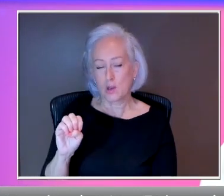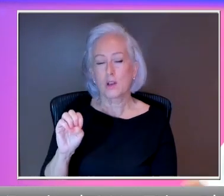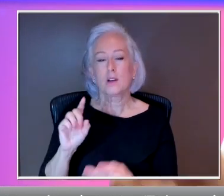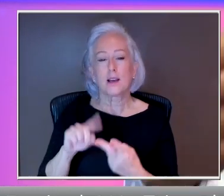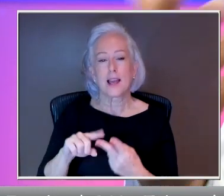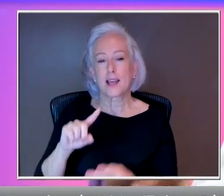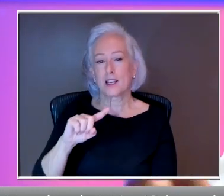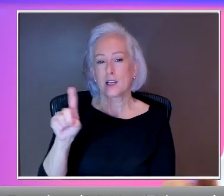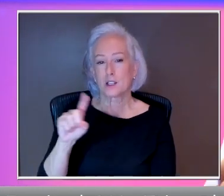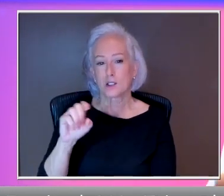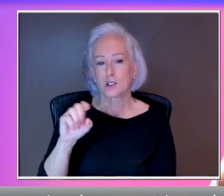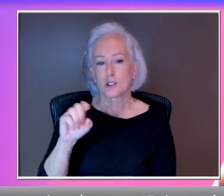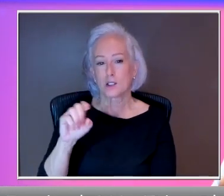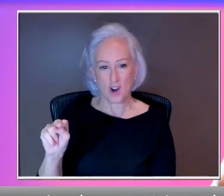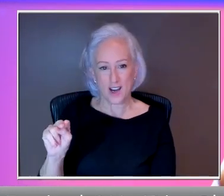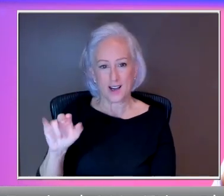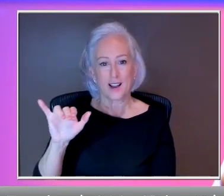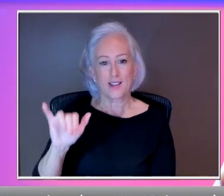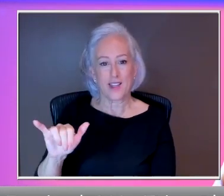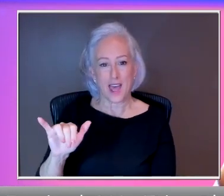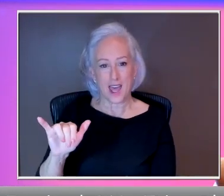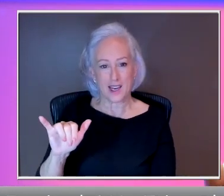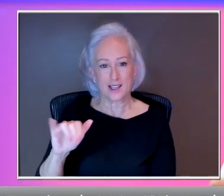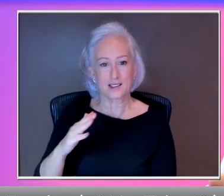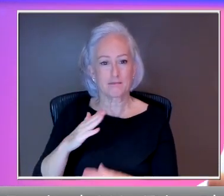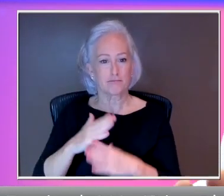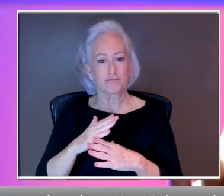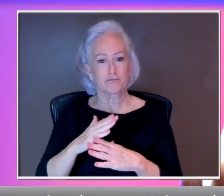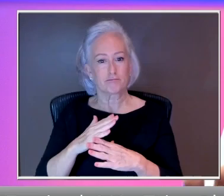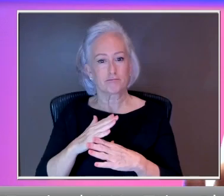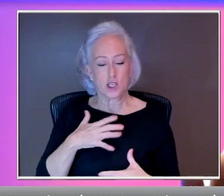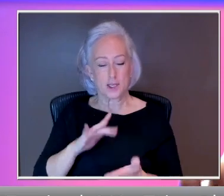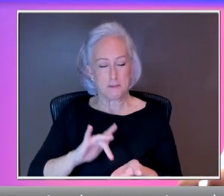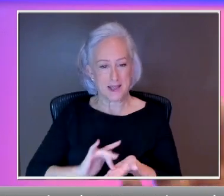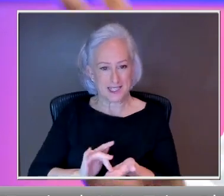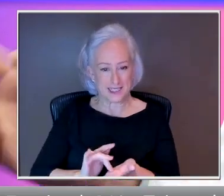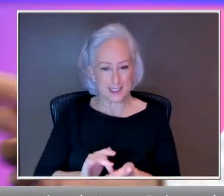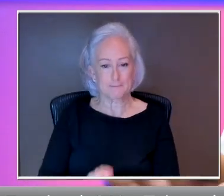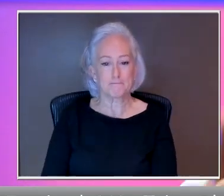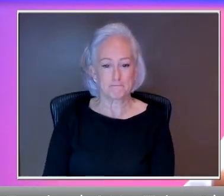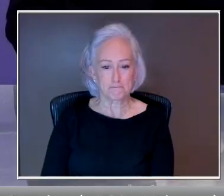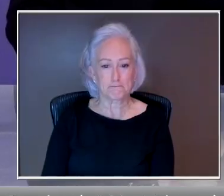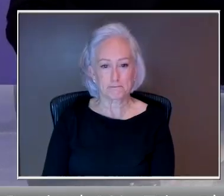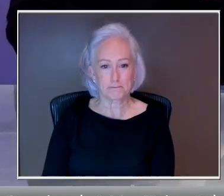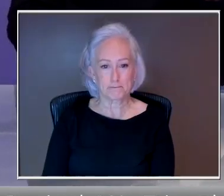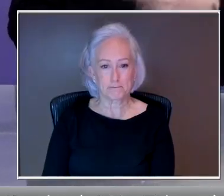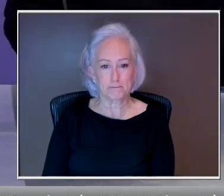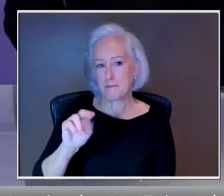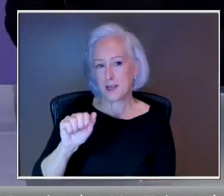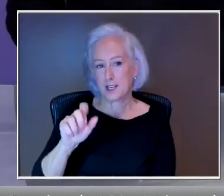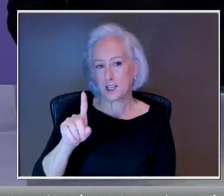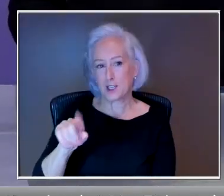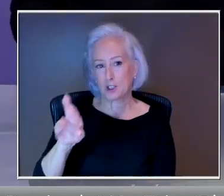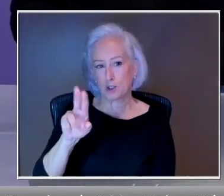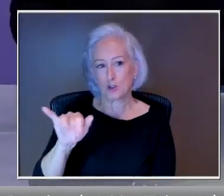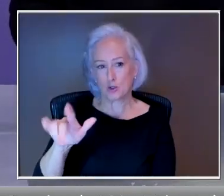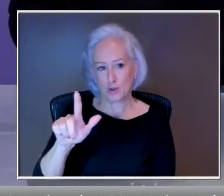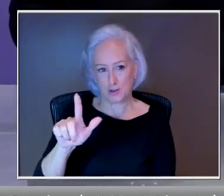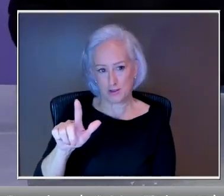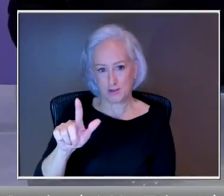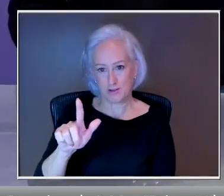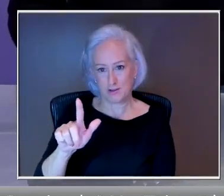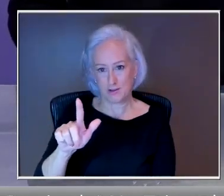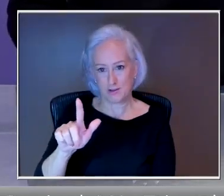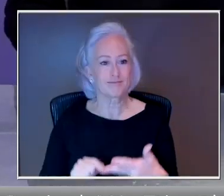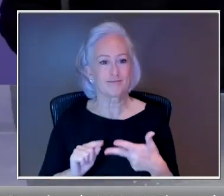antiemetic or an anti-nausea medication that she was also taking. So, Benadryl. The Benadryl was Benadryl can do it? The third Benadryl less